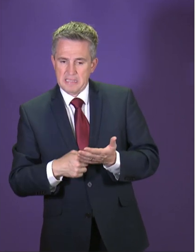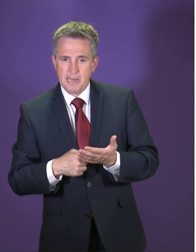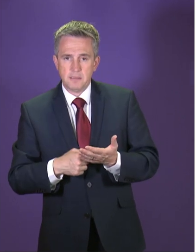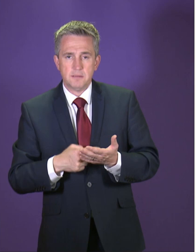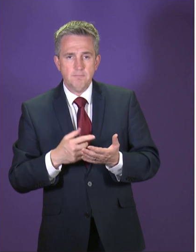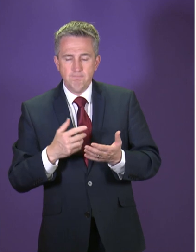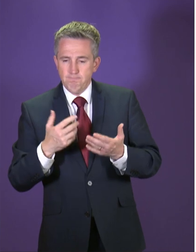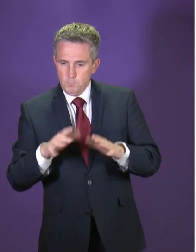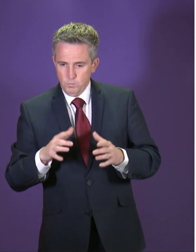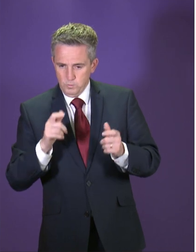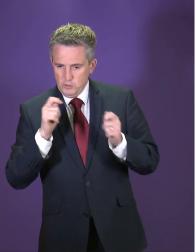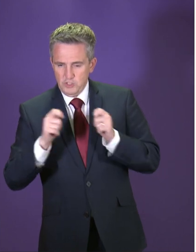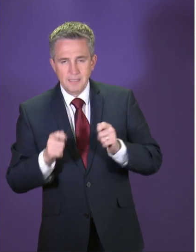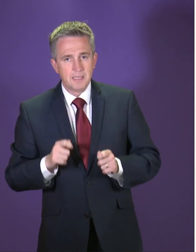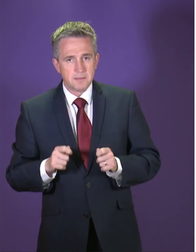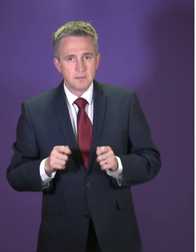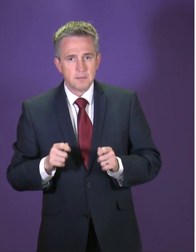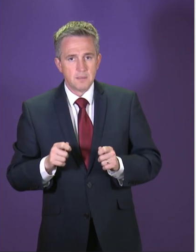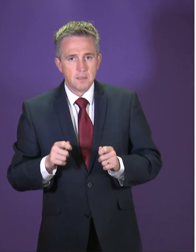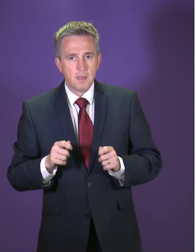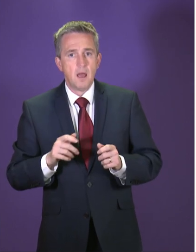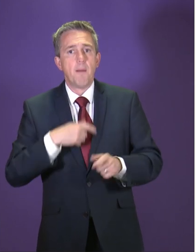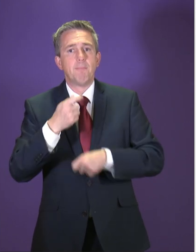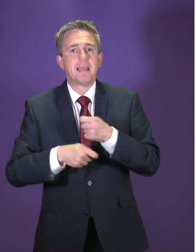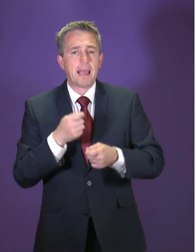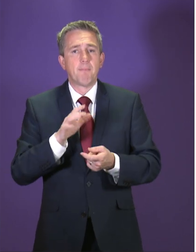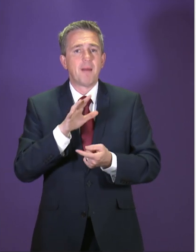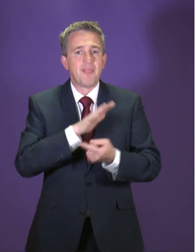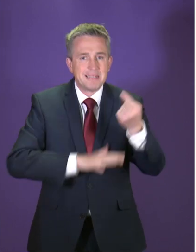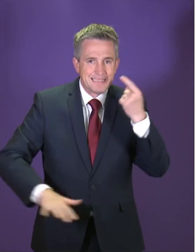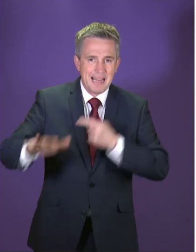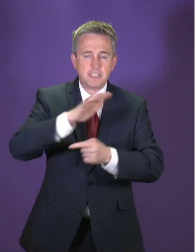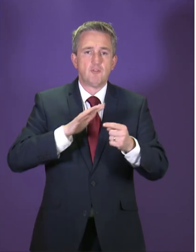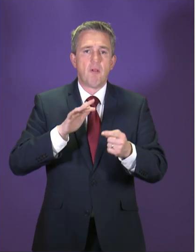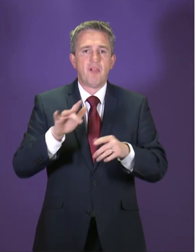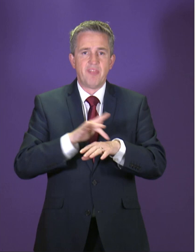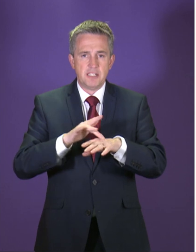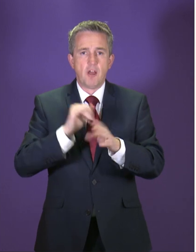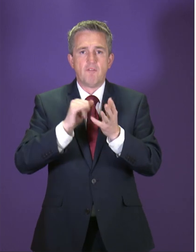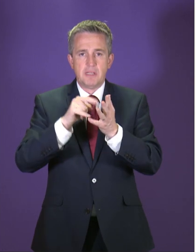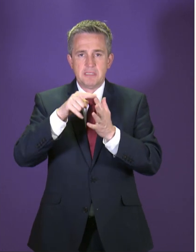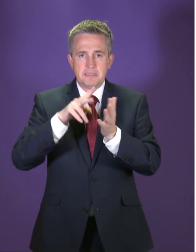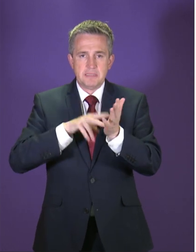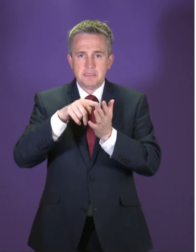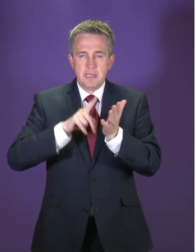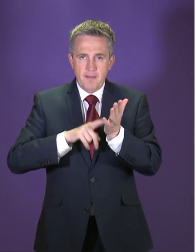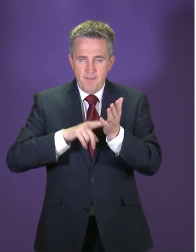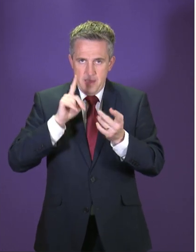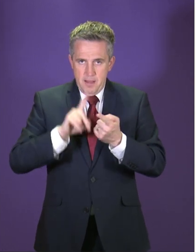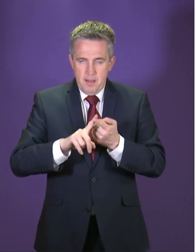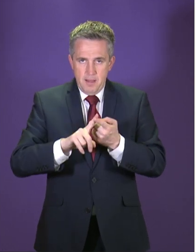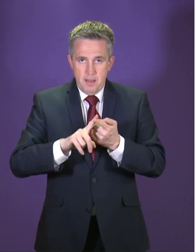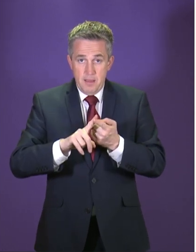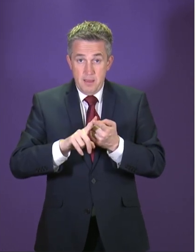4 years, I changed this theater in National Theater of Sibiu. Now,